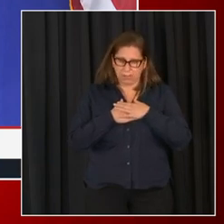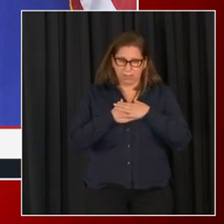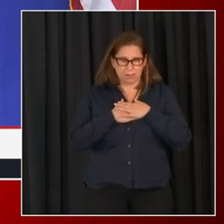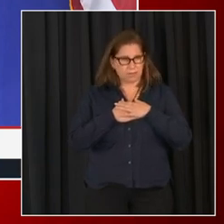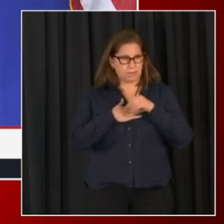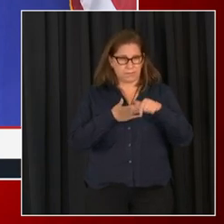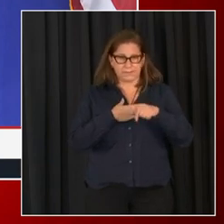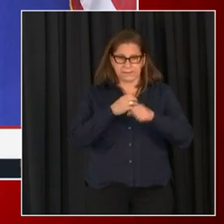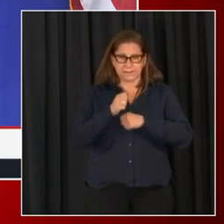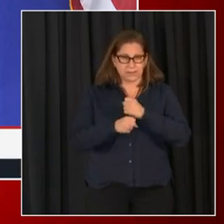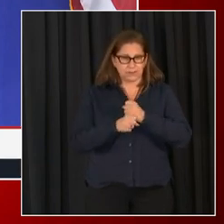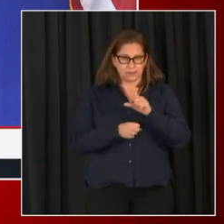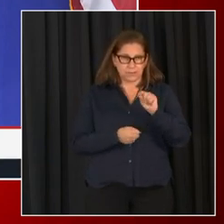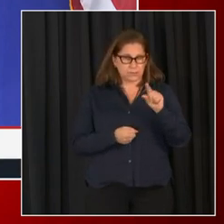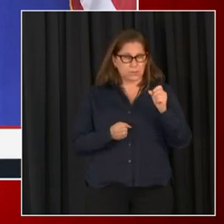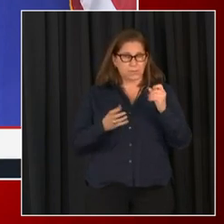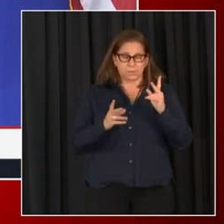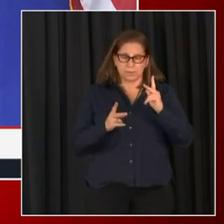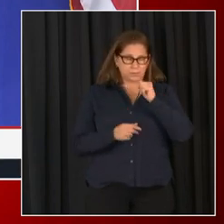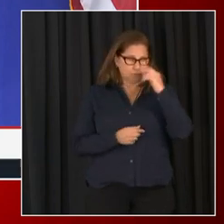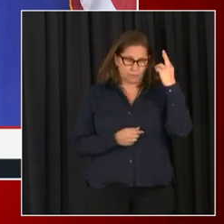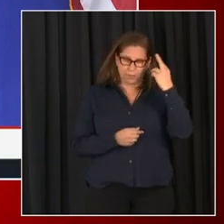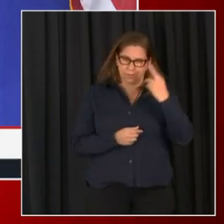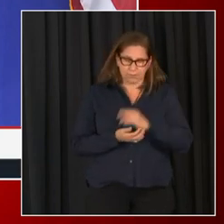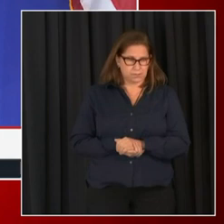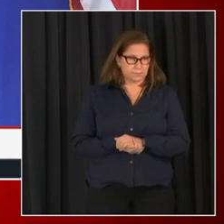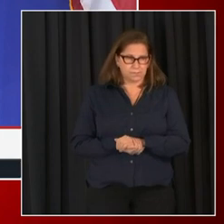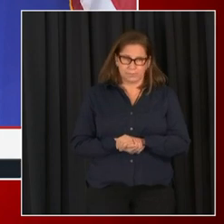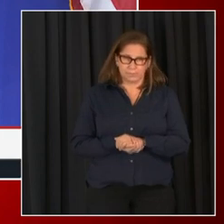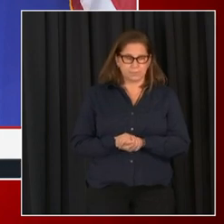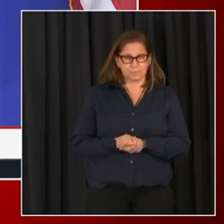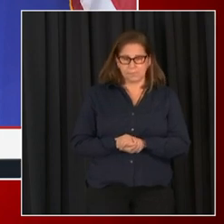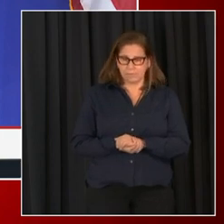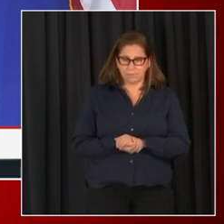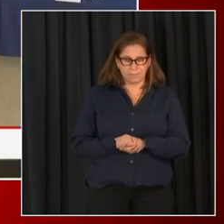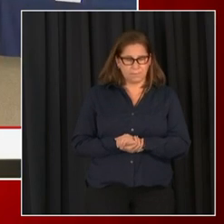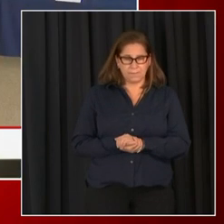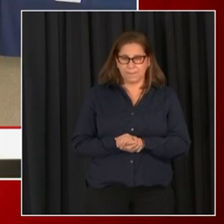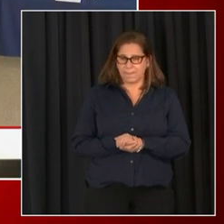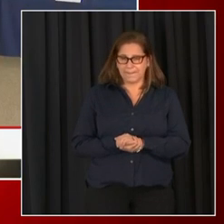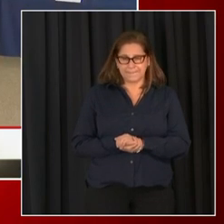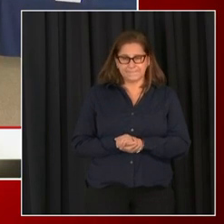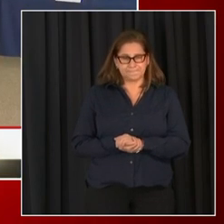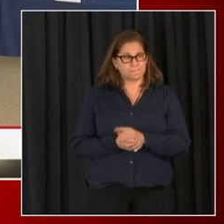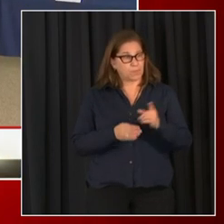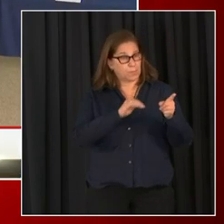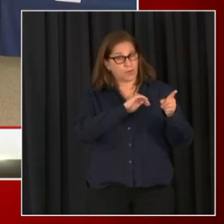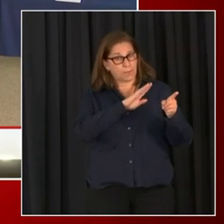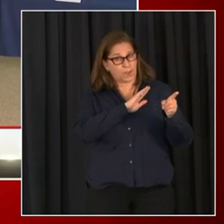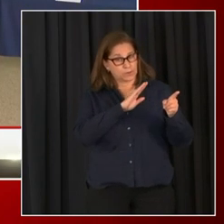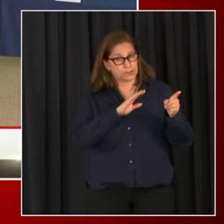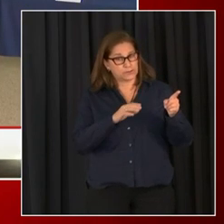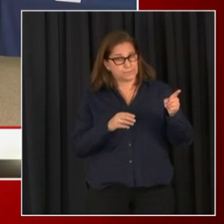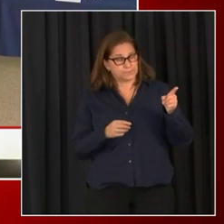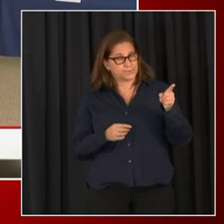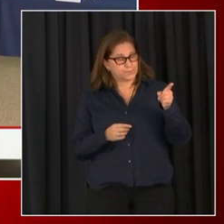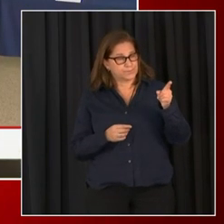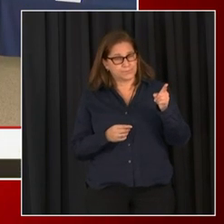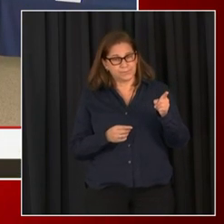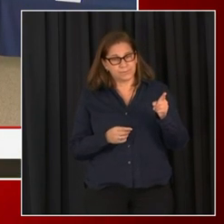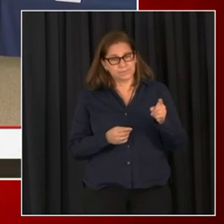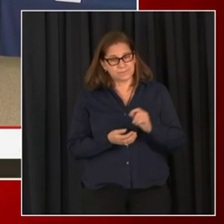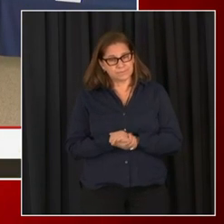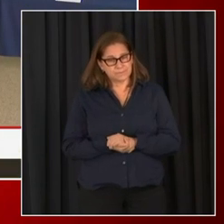not realizing. Mayor Bowser, if I could ask you one off-topic question. I'm sure you have been following